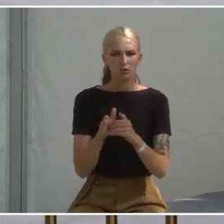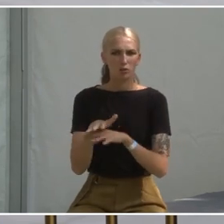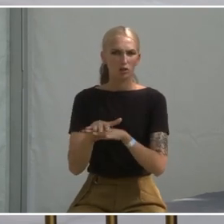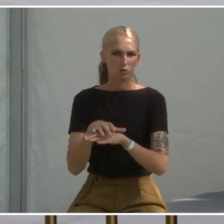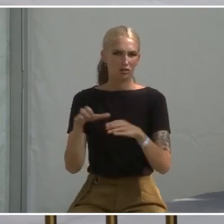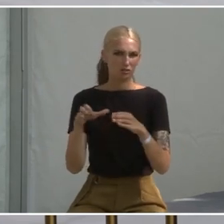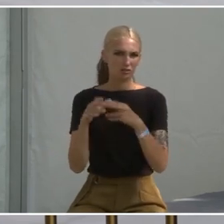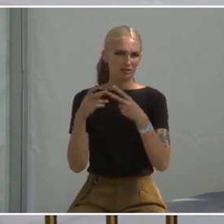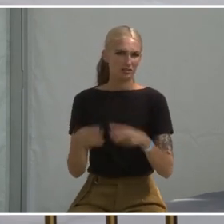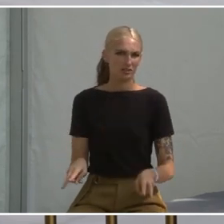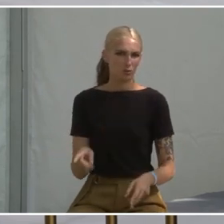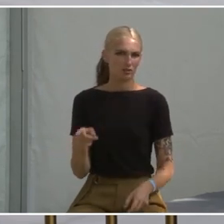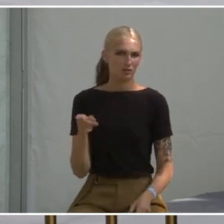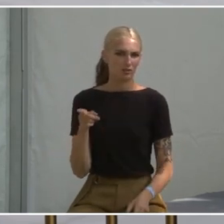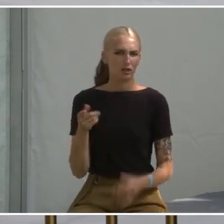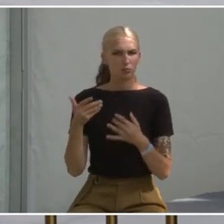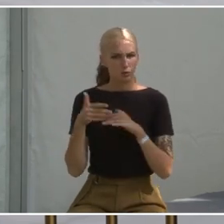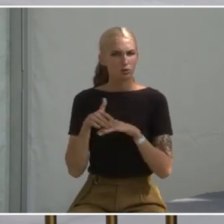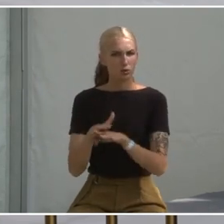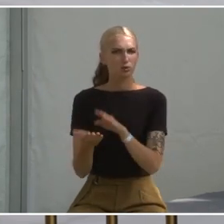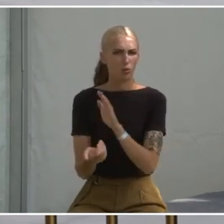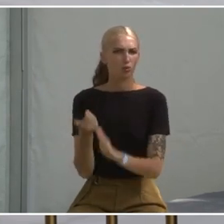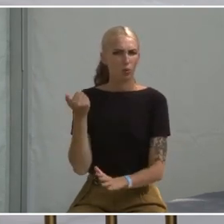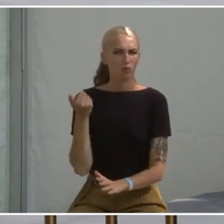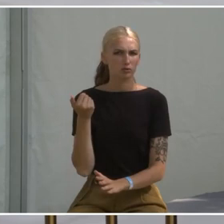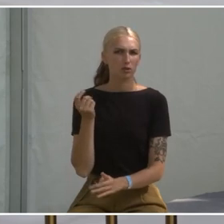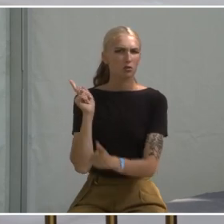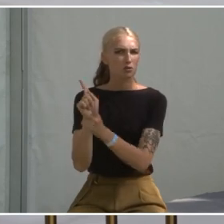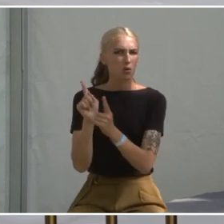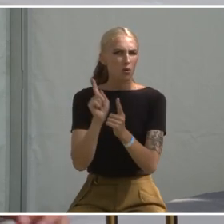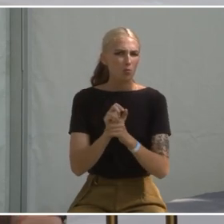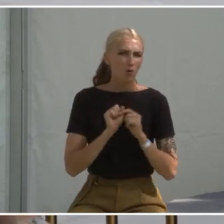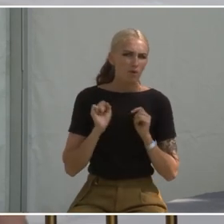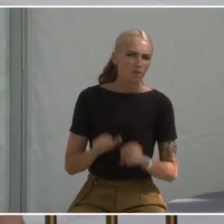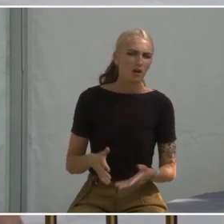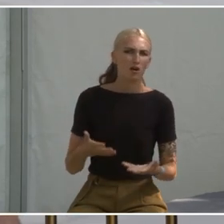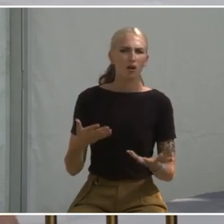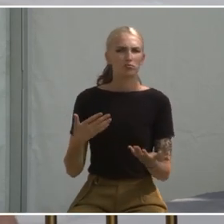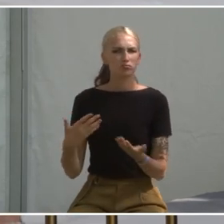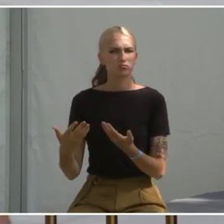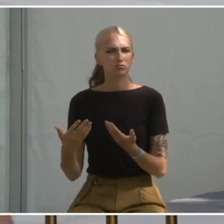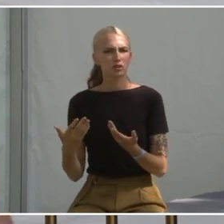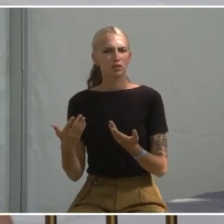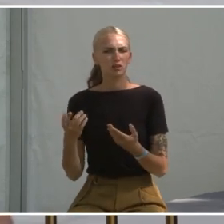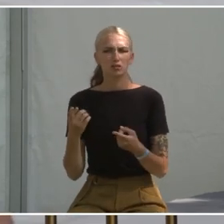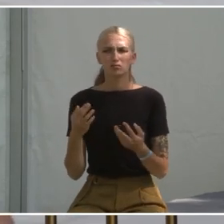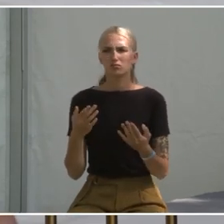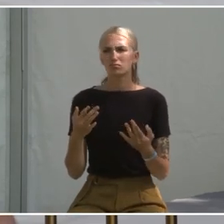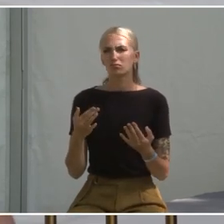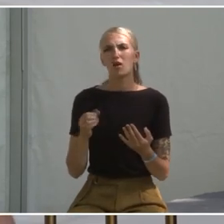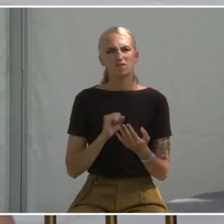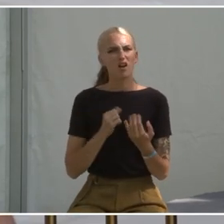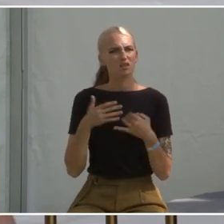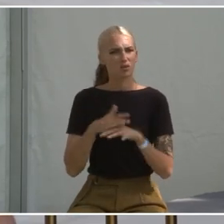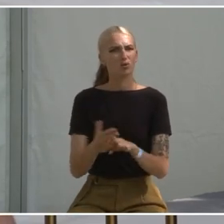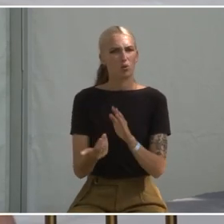new structures for meeting each other and helping each other. We need new structures, because